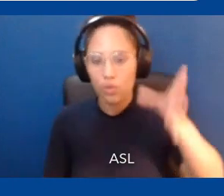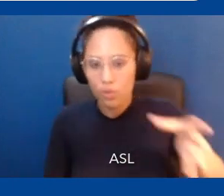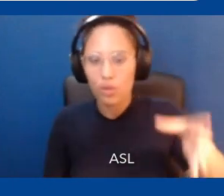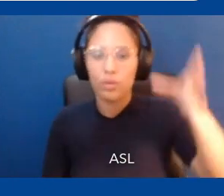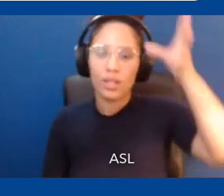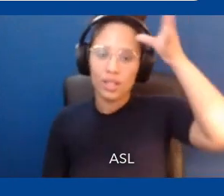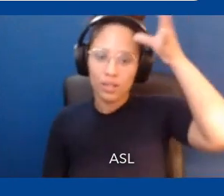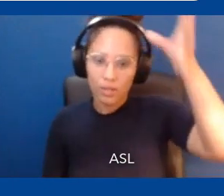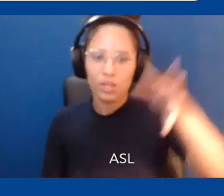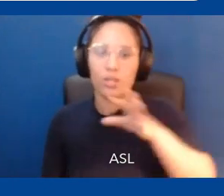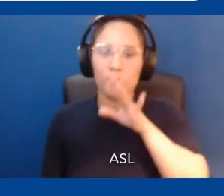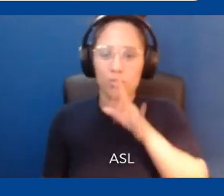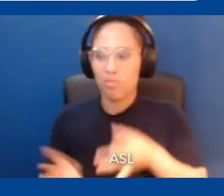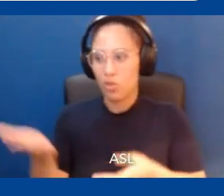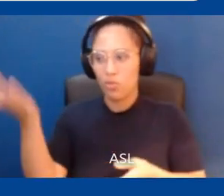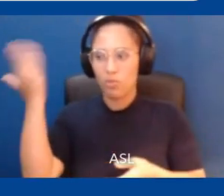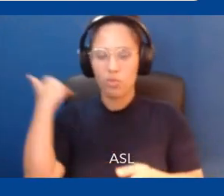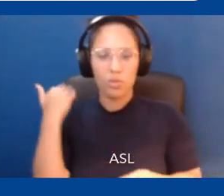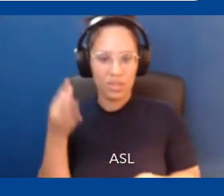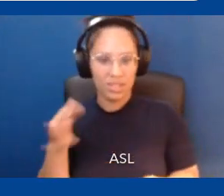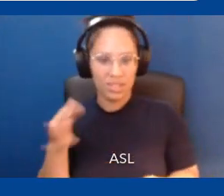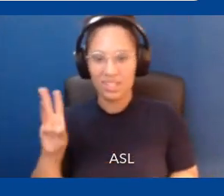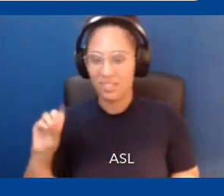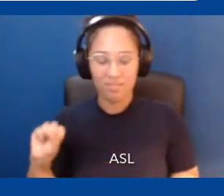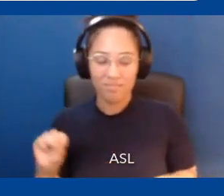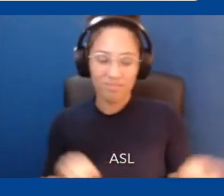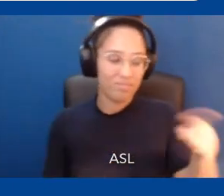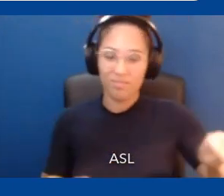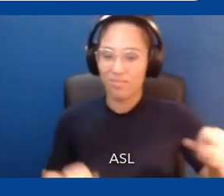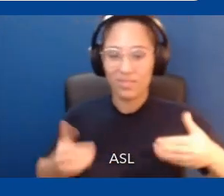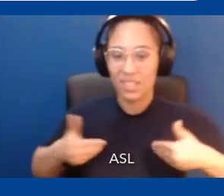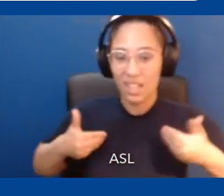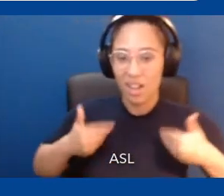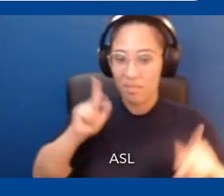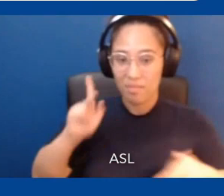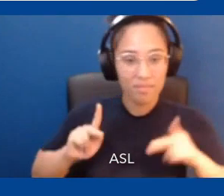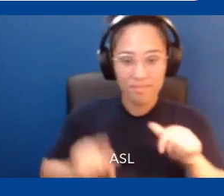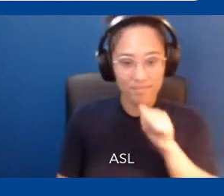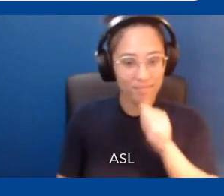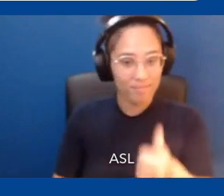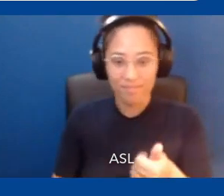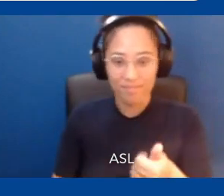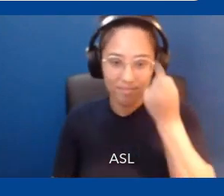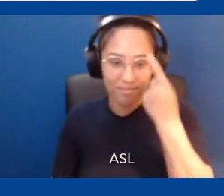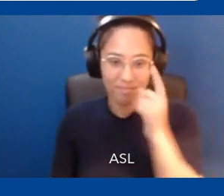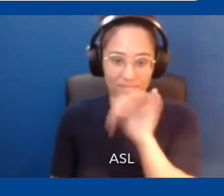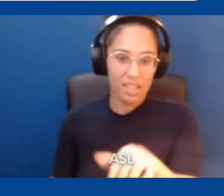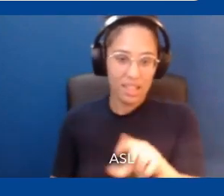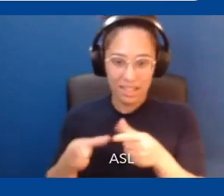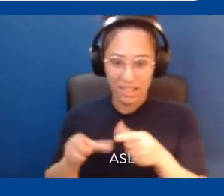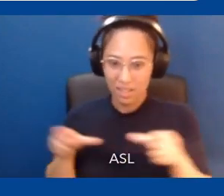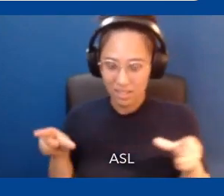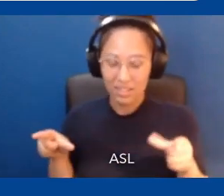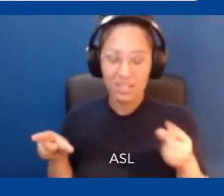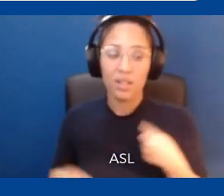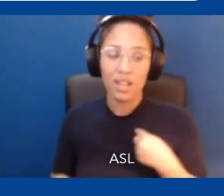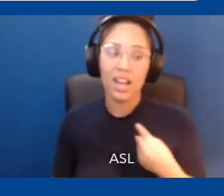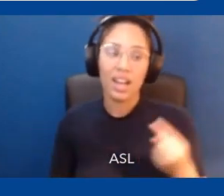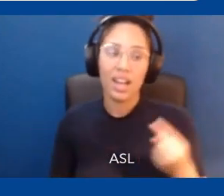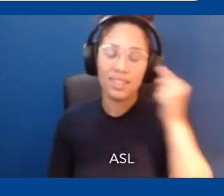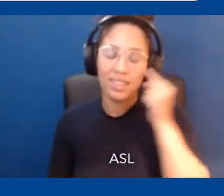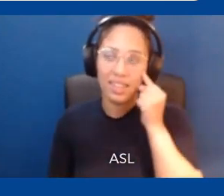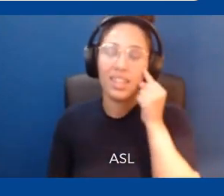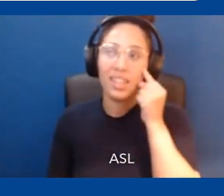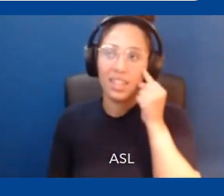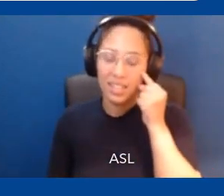grandfathers spoke in the 60s. So I think it's very,